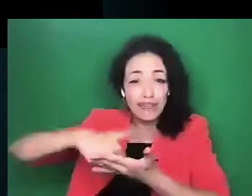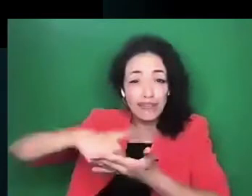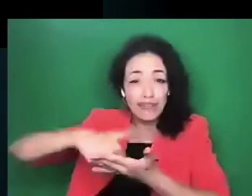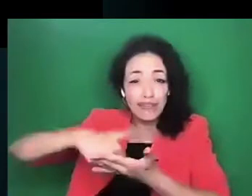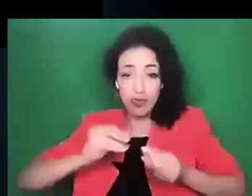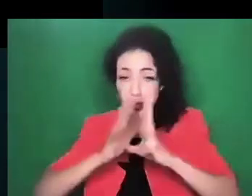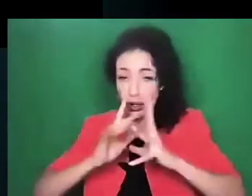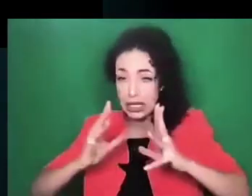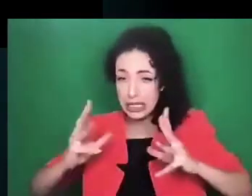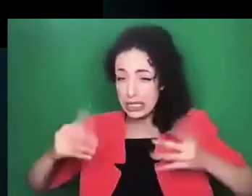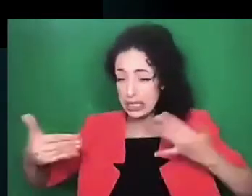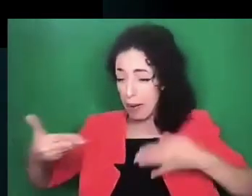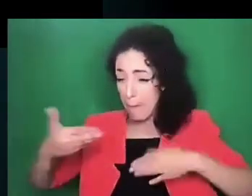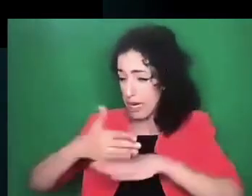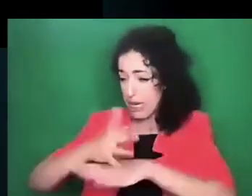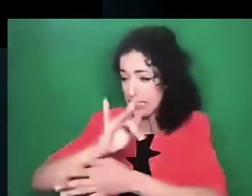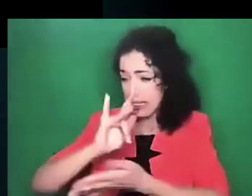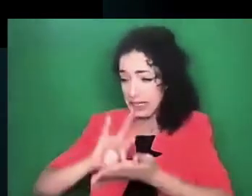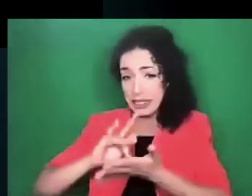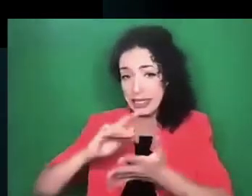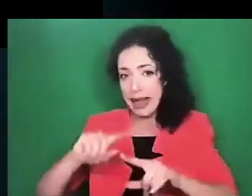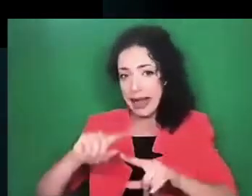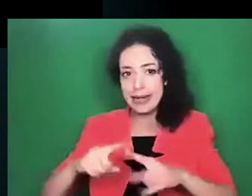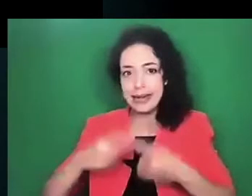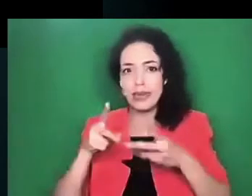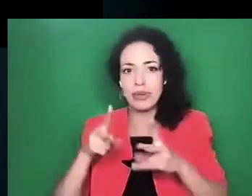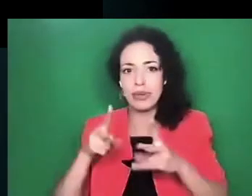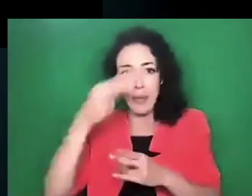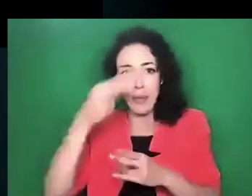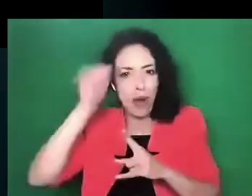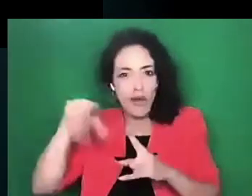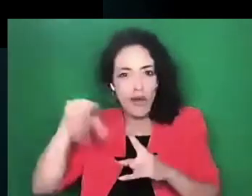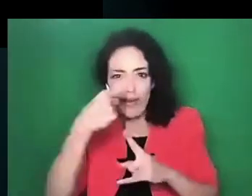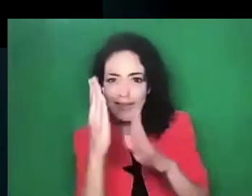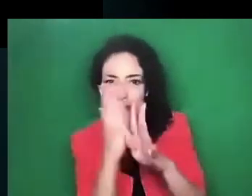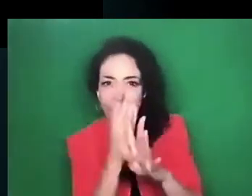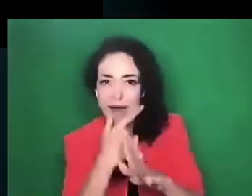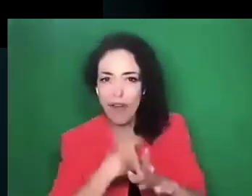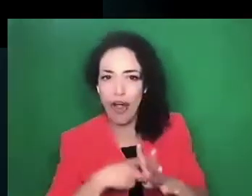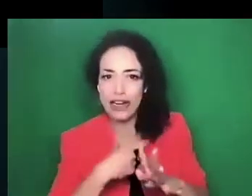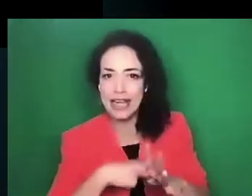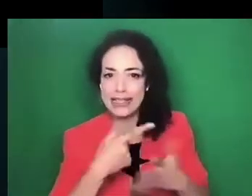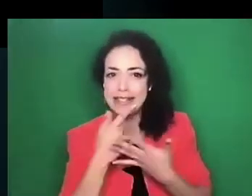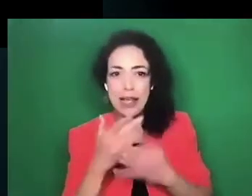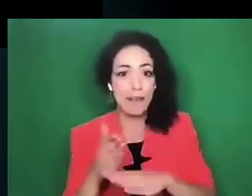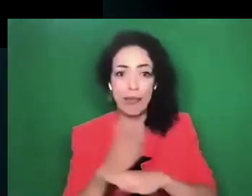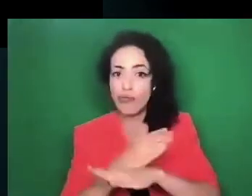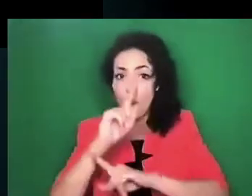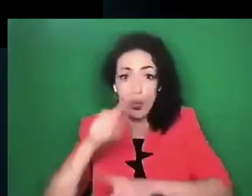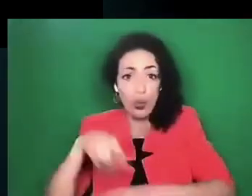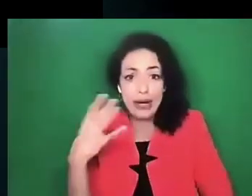of anonymity that didn't exist before. Something that urbanist and researcher Adam Koharski pointed out during our